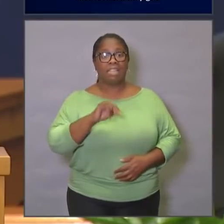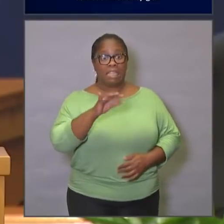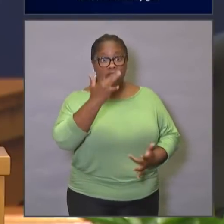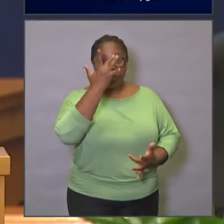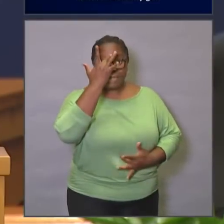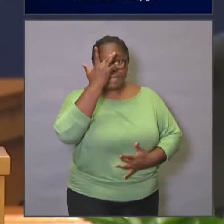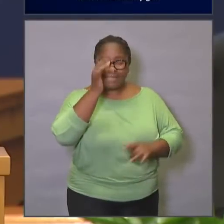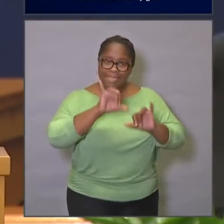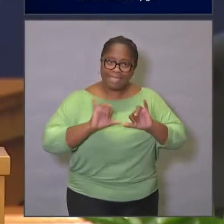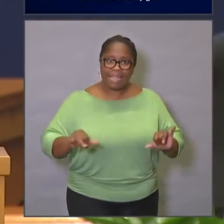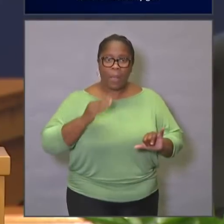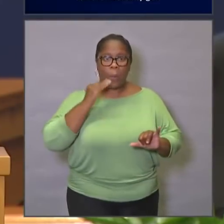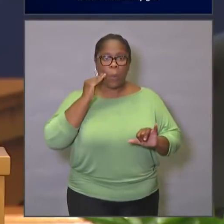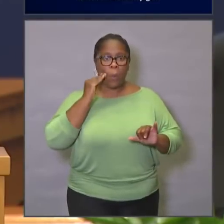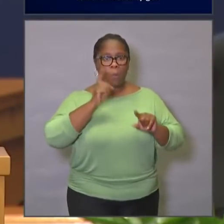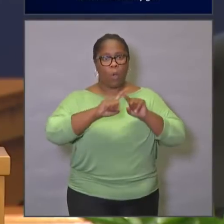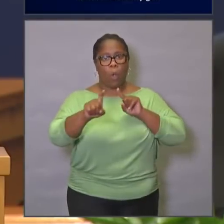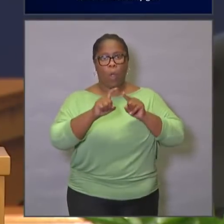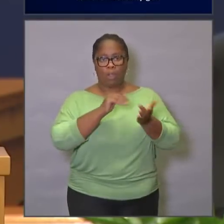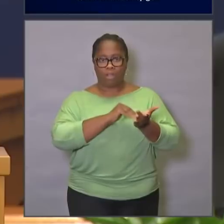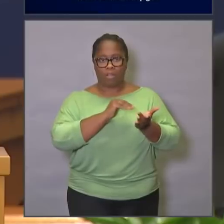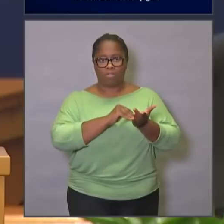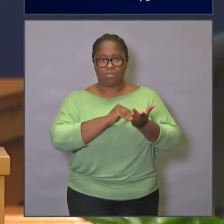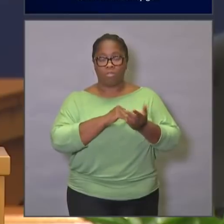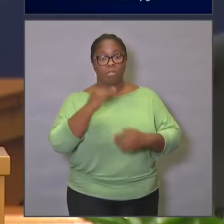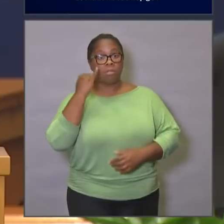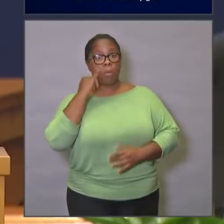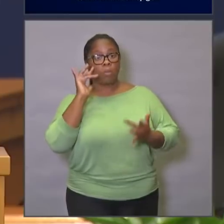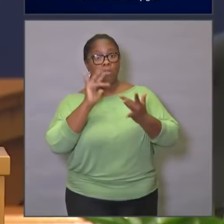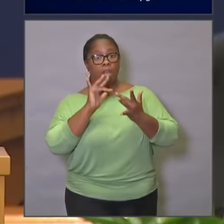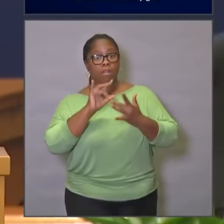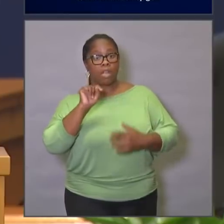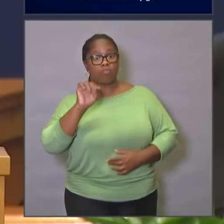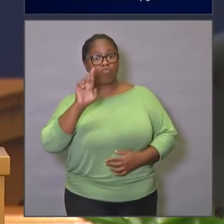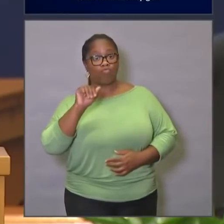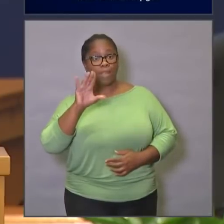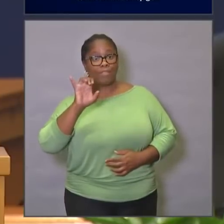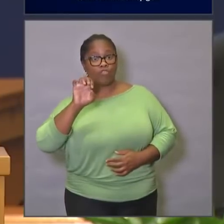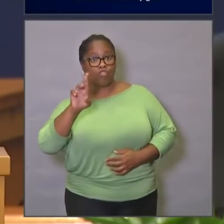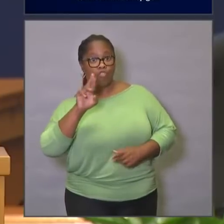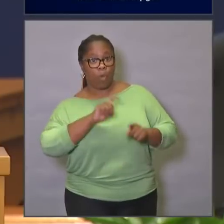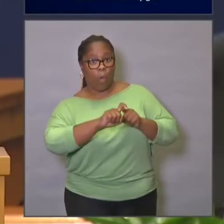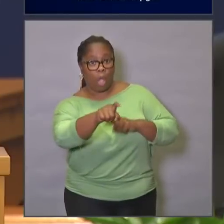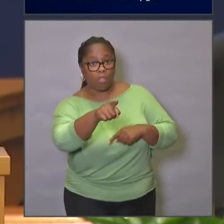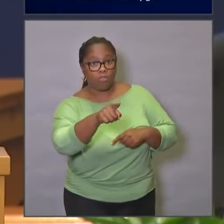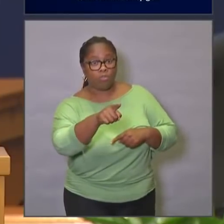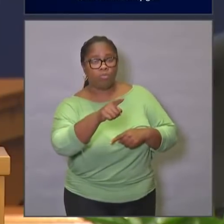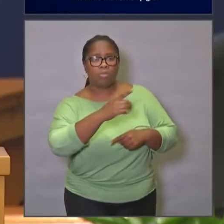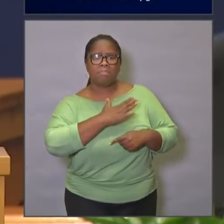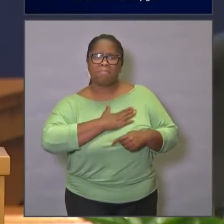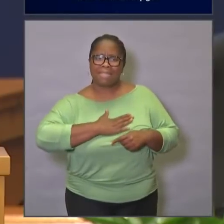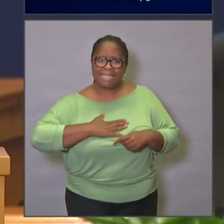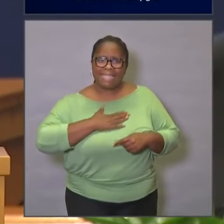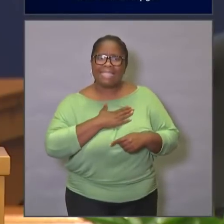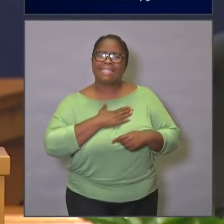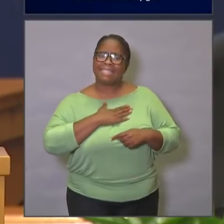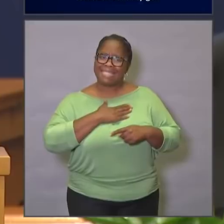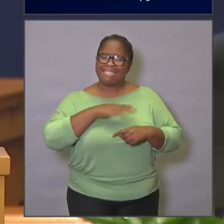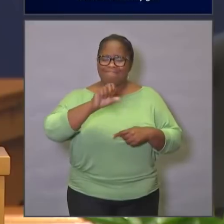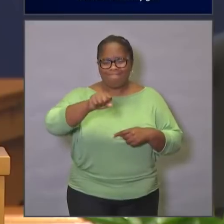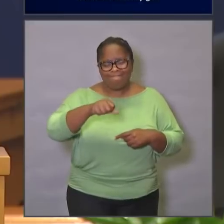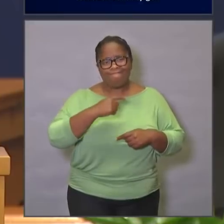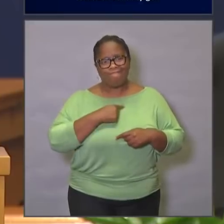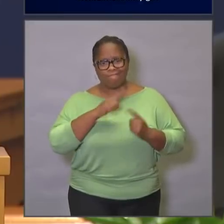doctor. If you get a call from a contact tracer, please tell the tracer who you've seen and where you've